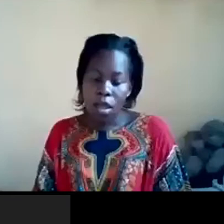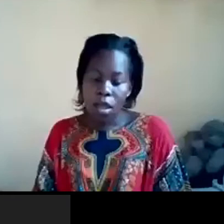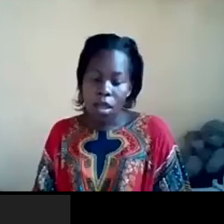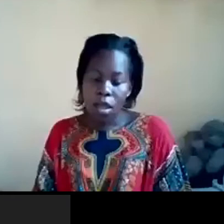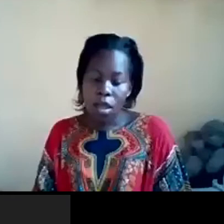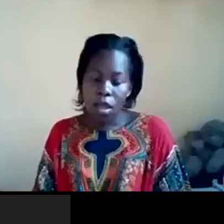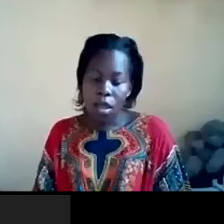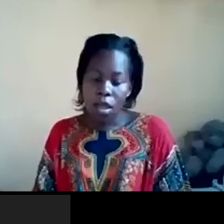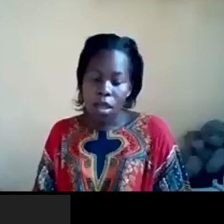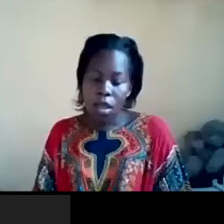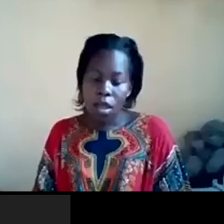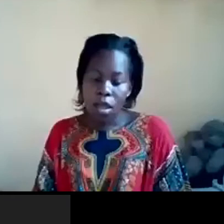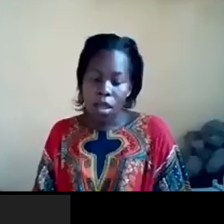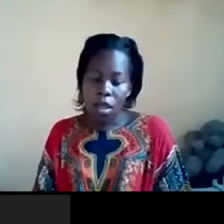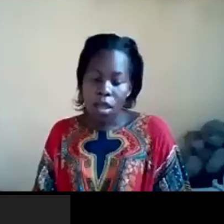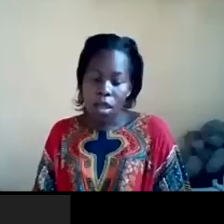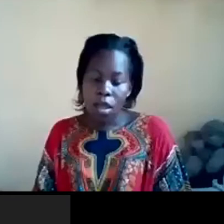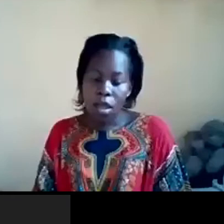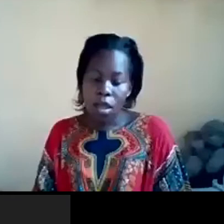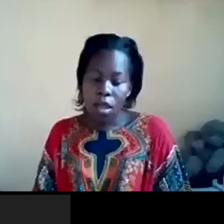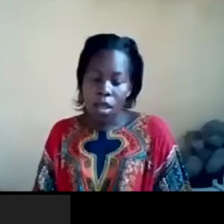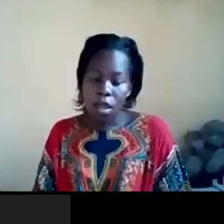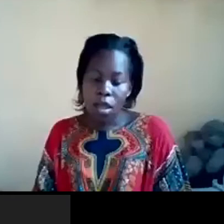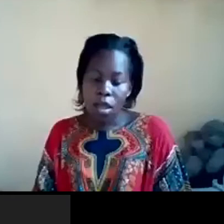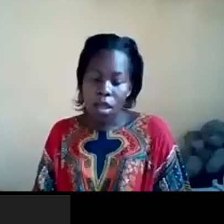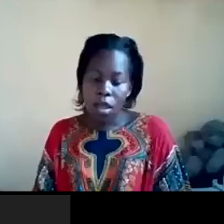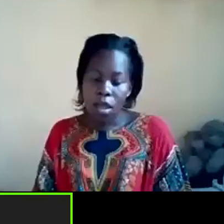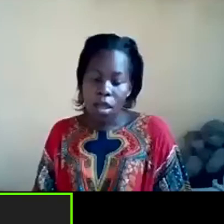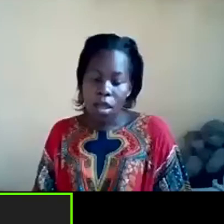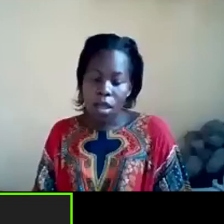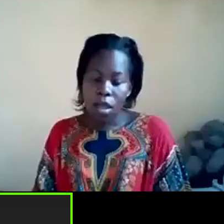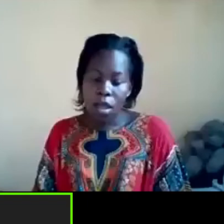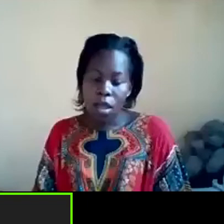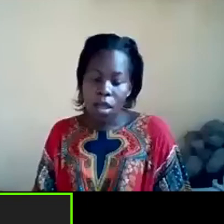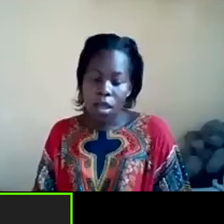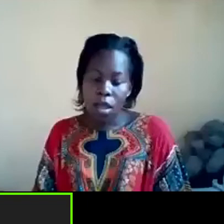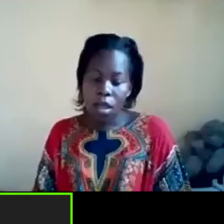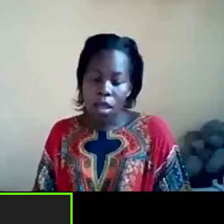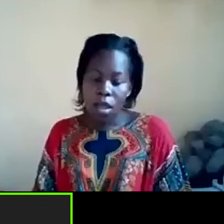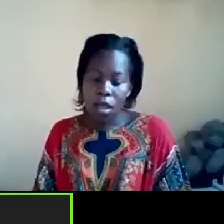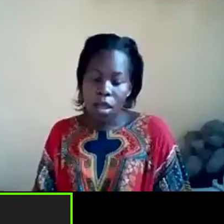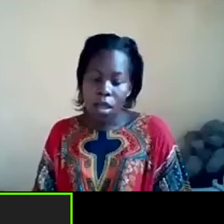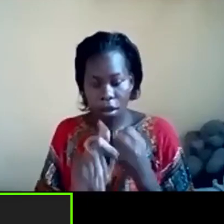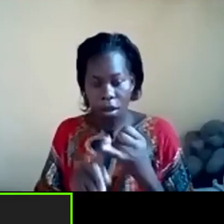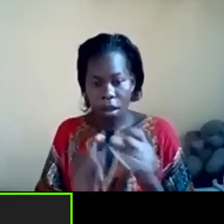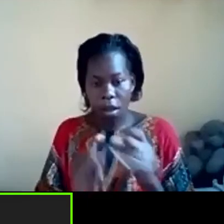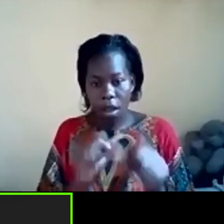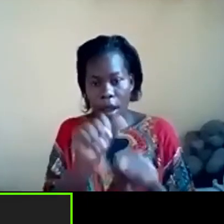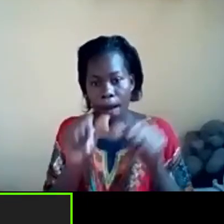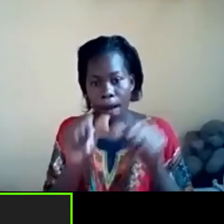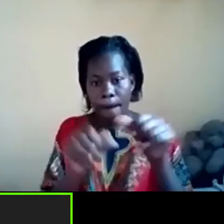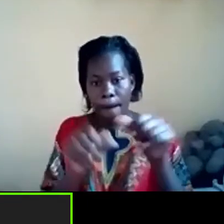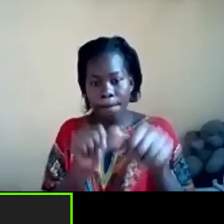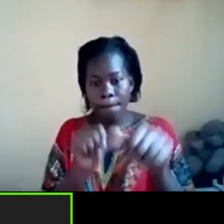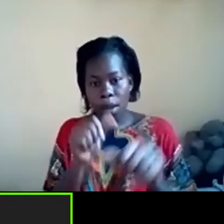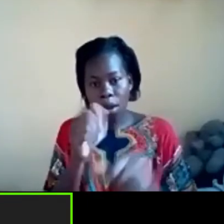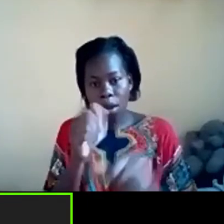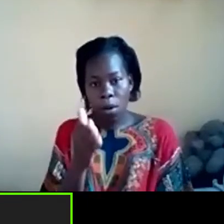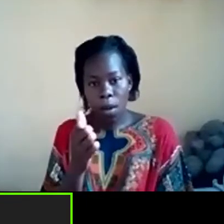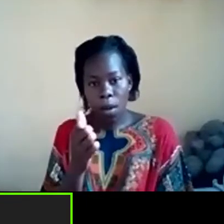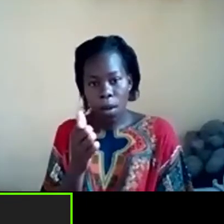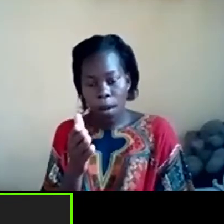solar, I think. Do you want to respond to the questions, please, Dawn? Yeah, sure, Dennis. I think there are about 3 questions.